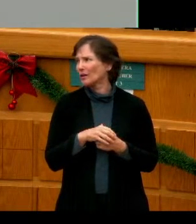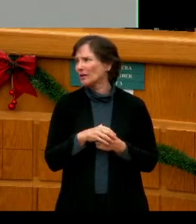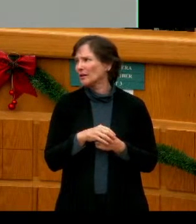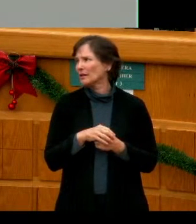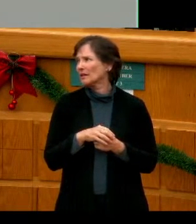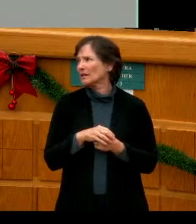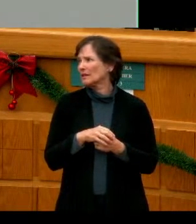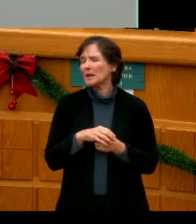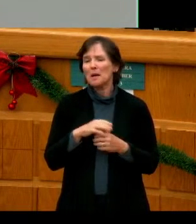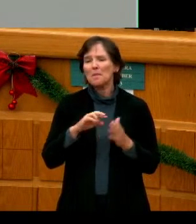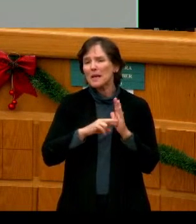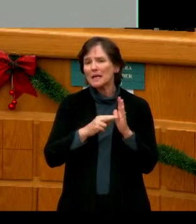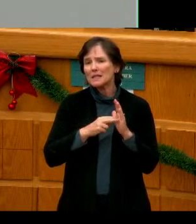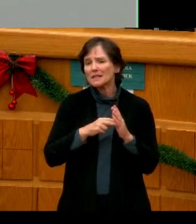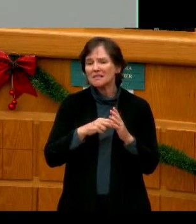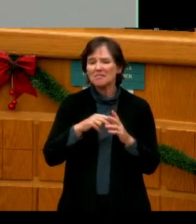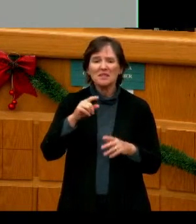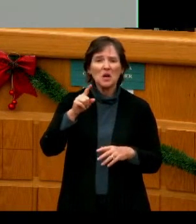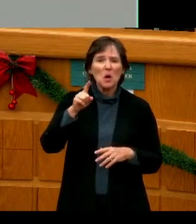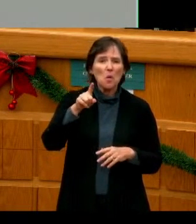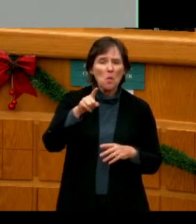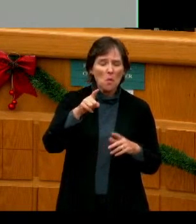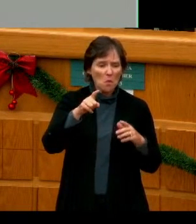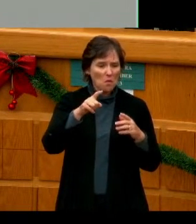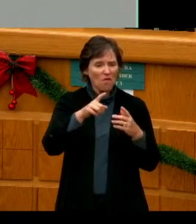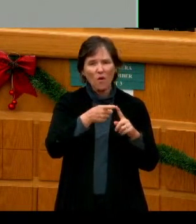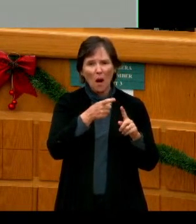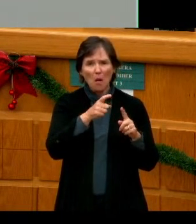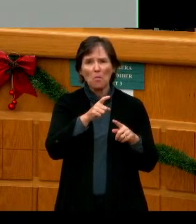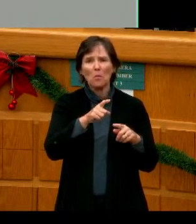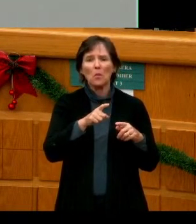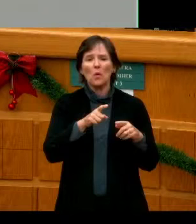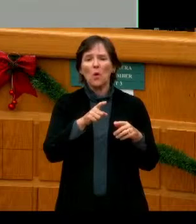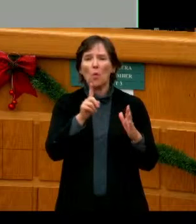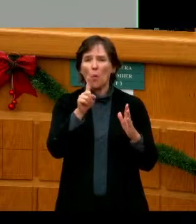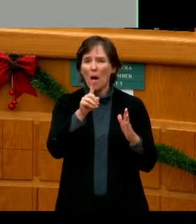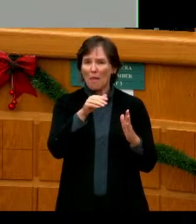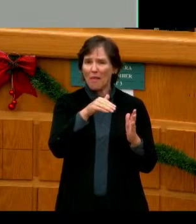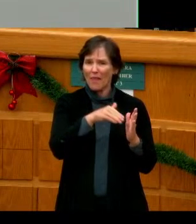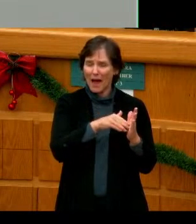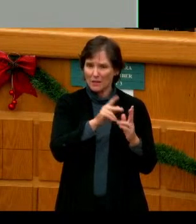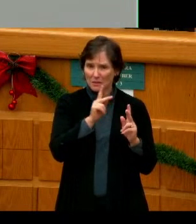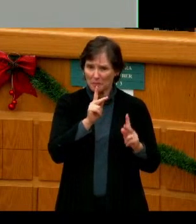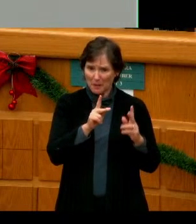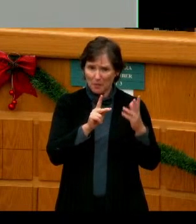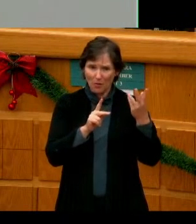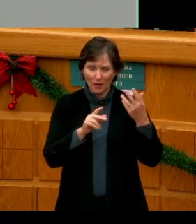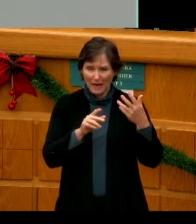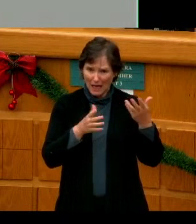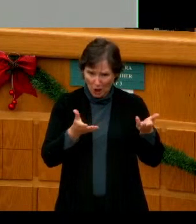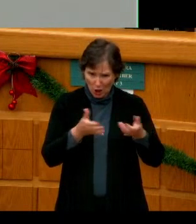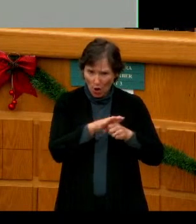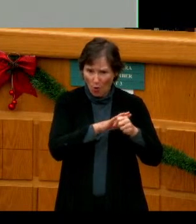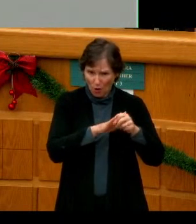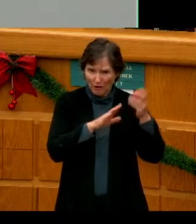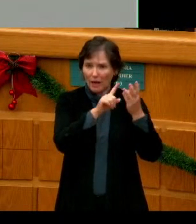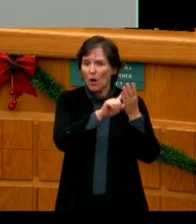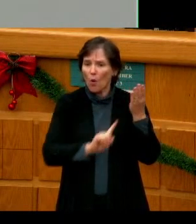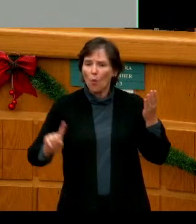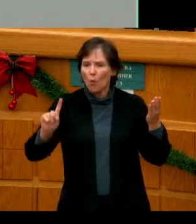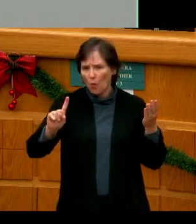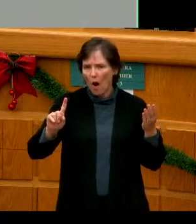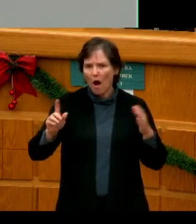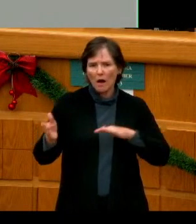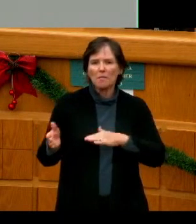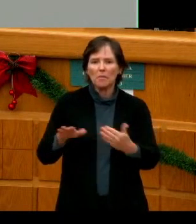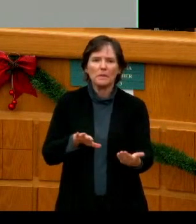than about 1 or 1.5 in every 1,000 people in the Coastal Bend has died from